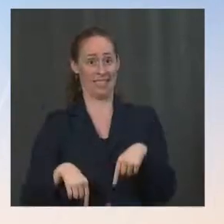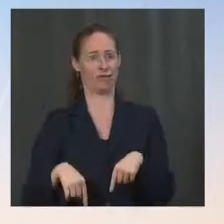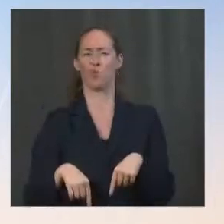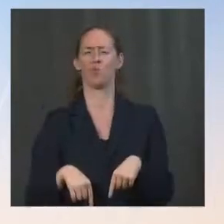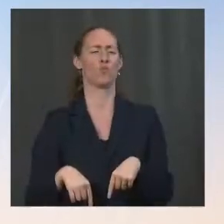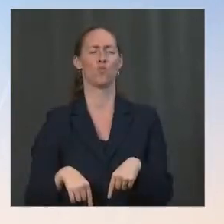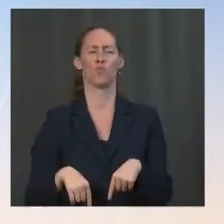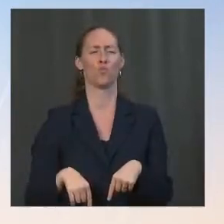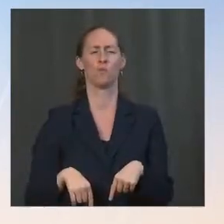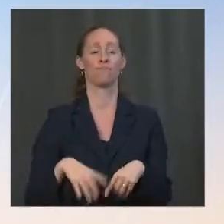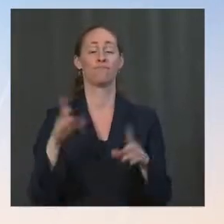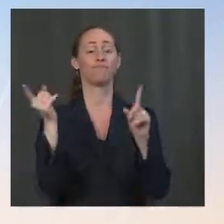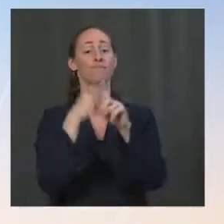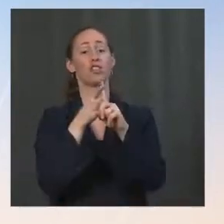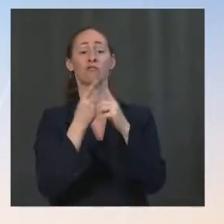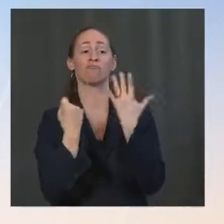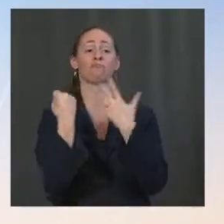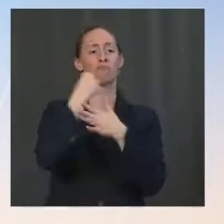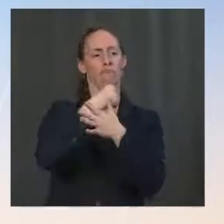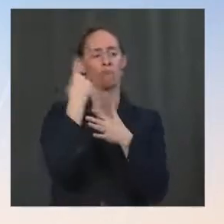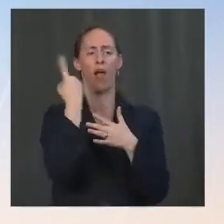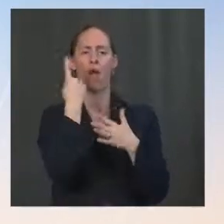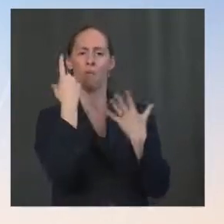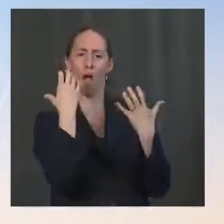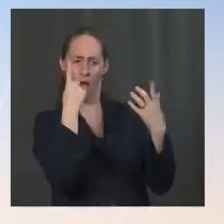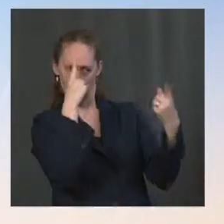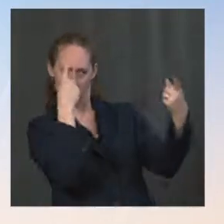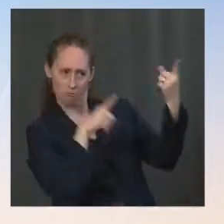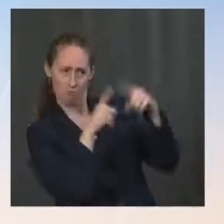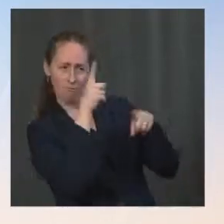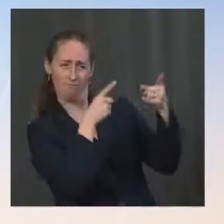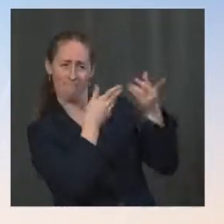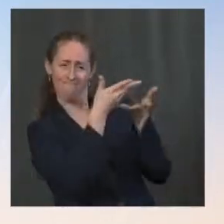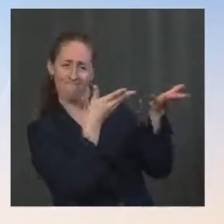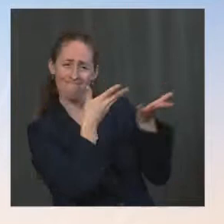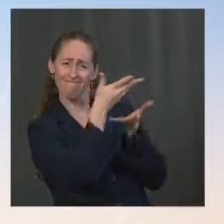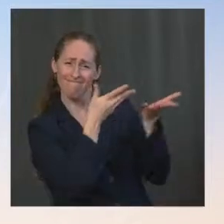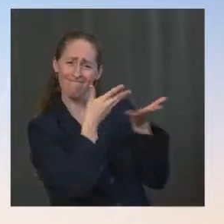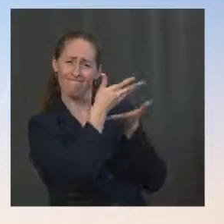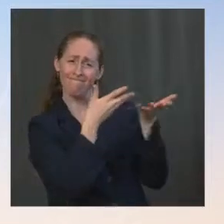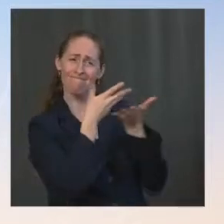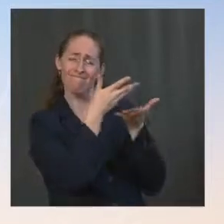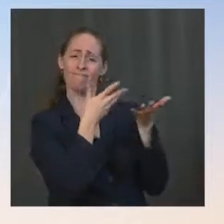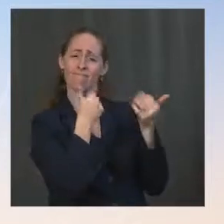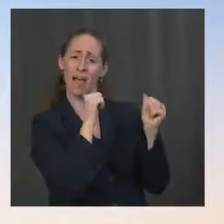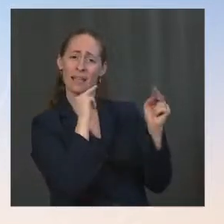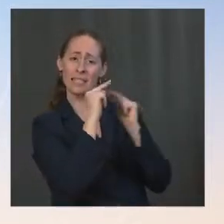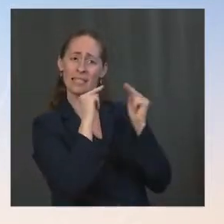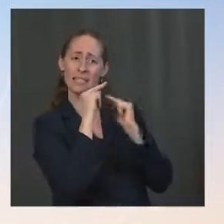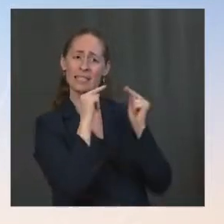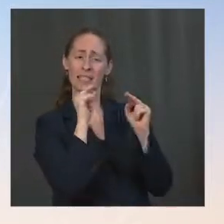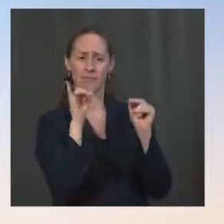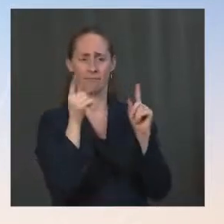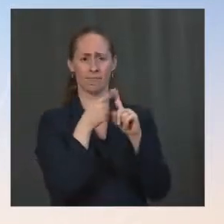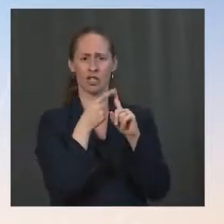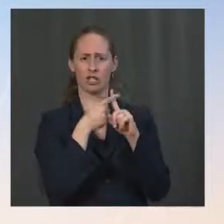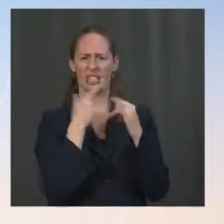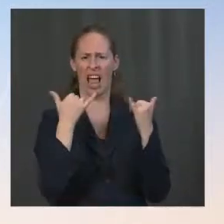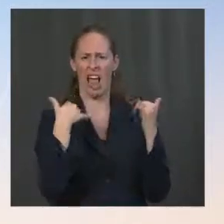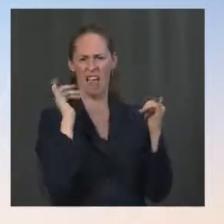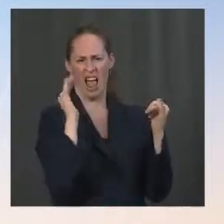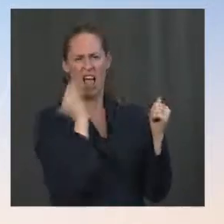is on the diplomatic path and pursuing the diplomatic path forward. So that is where our energies lie at this point in time. Go ahead,